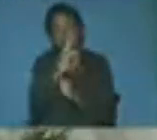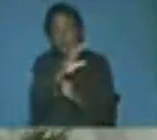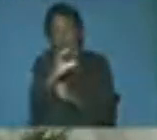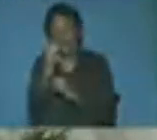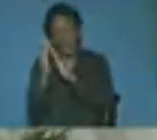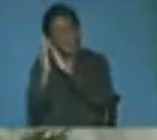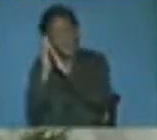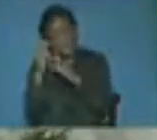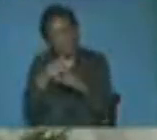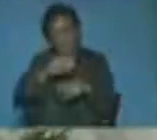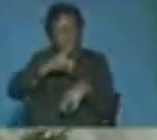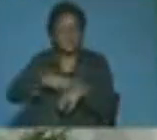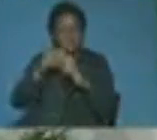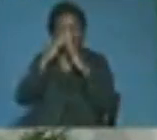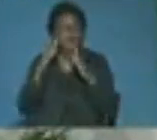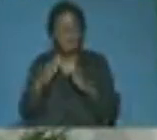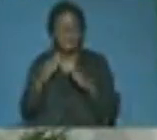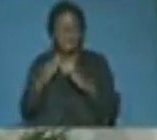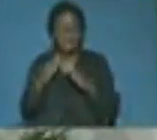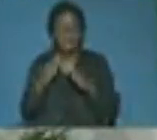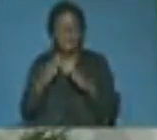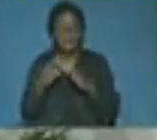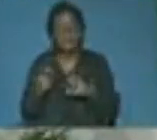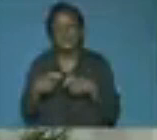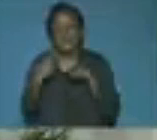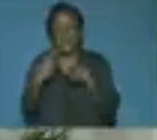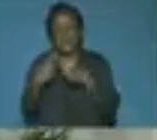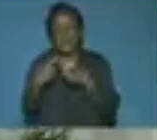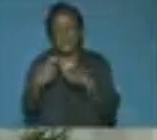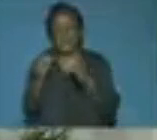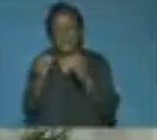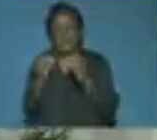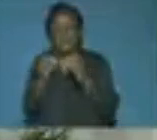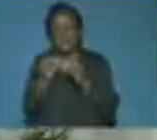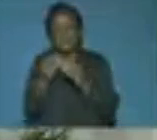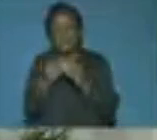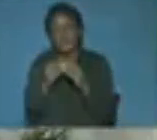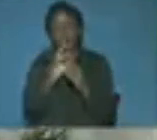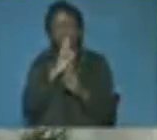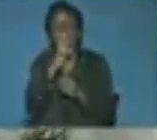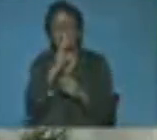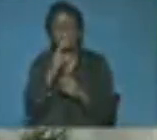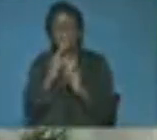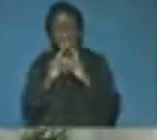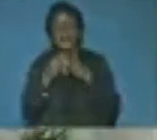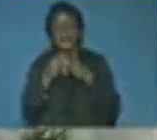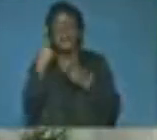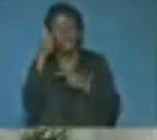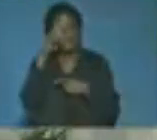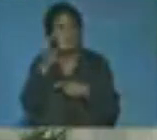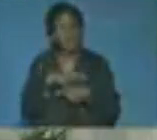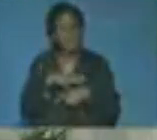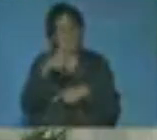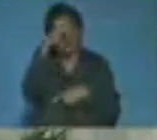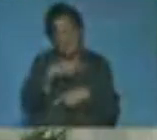facility designed to offer a more tangible solution for women, men, and their families to get back on their